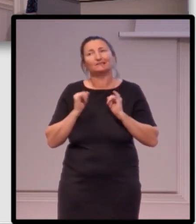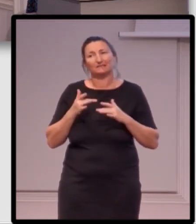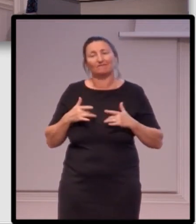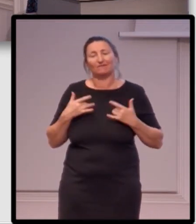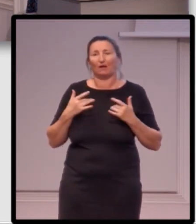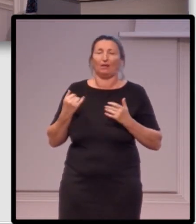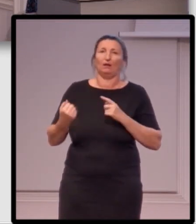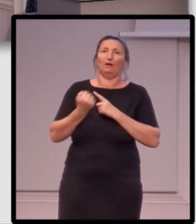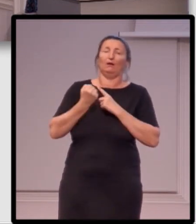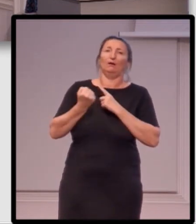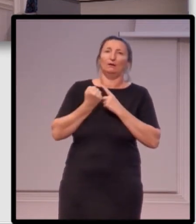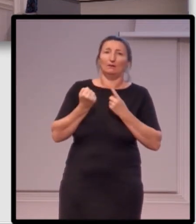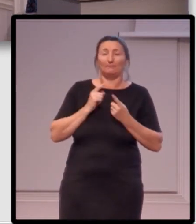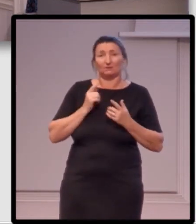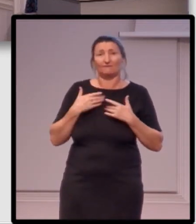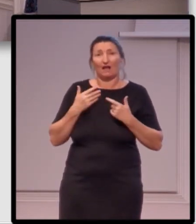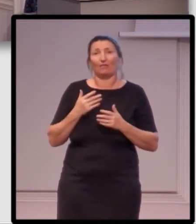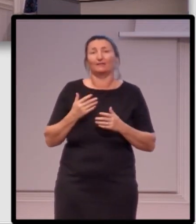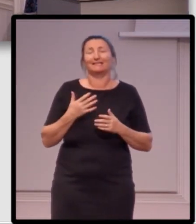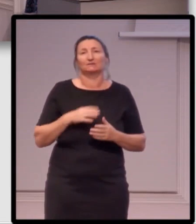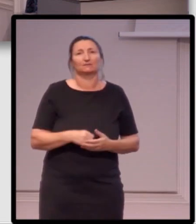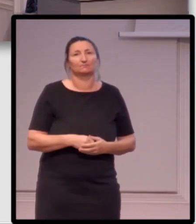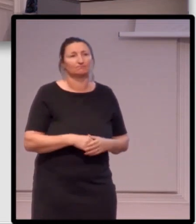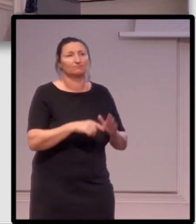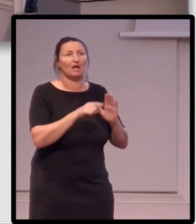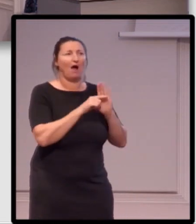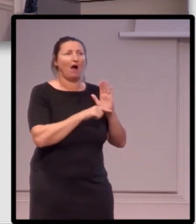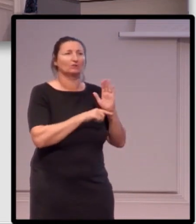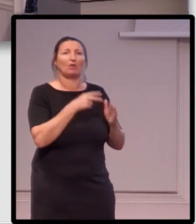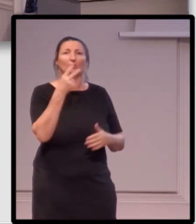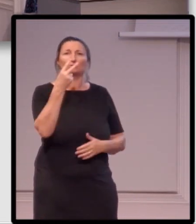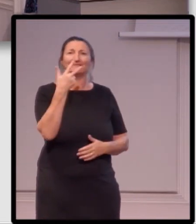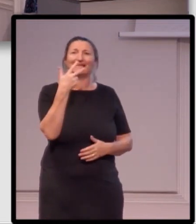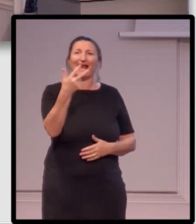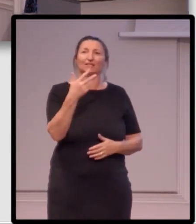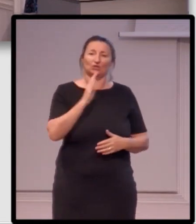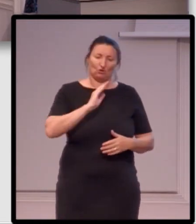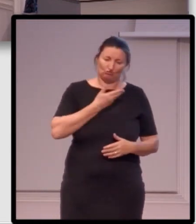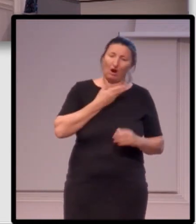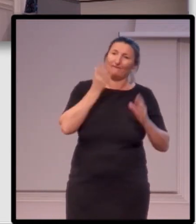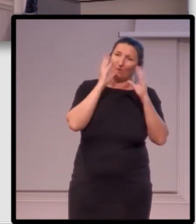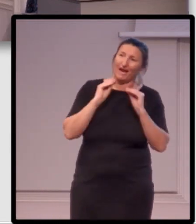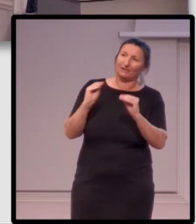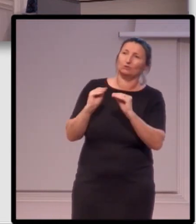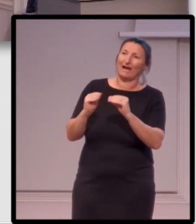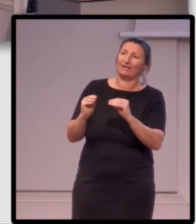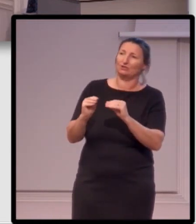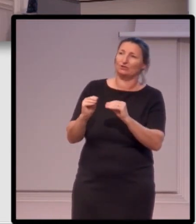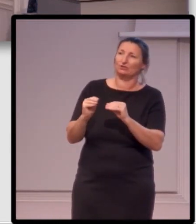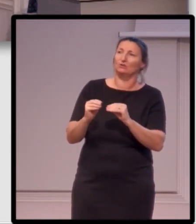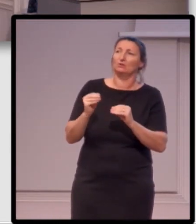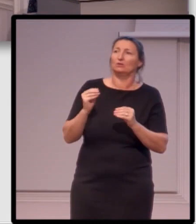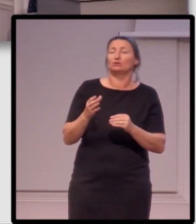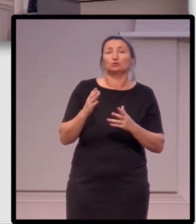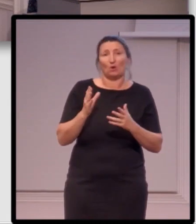particularly if they've got health needs. Article 28 is the right to education, so for children and people with health needs, they would love us to co-locate